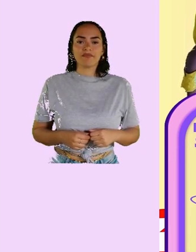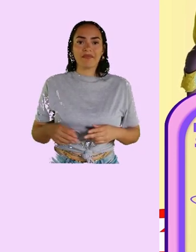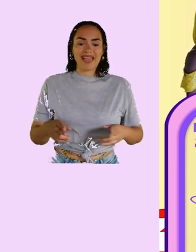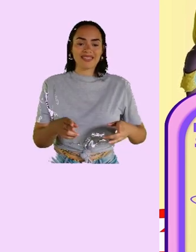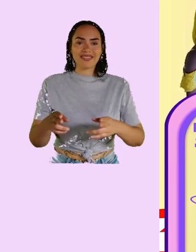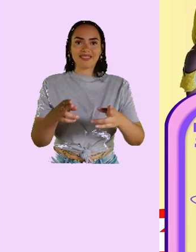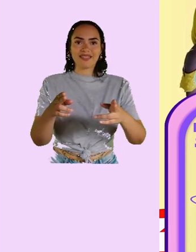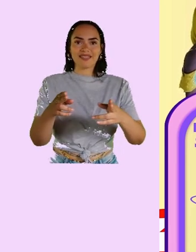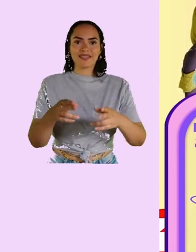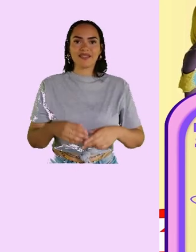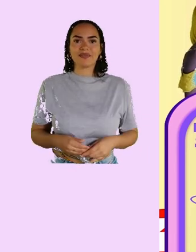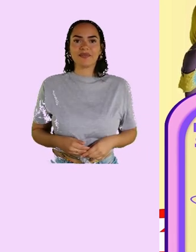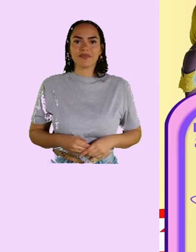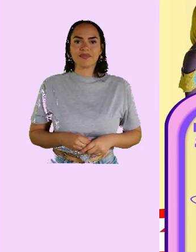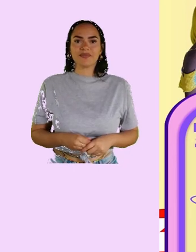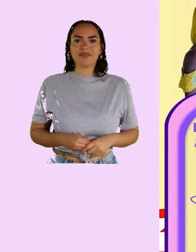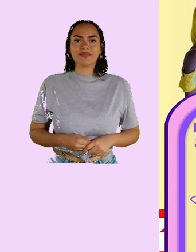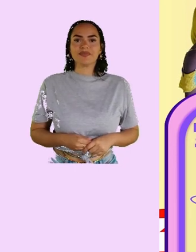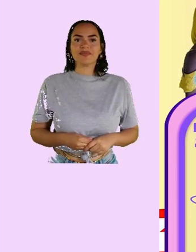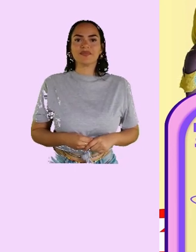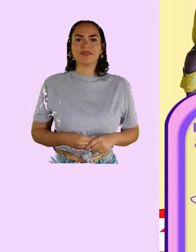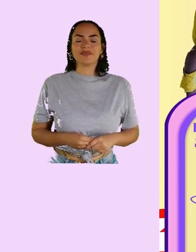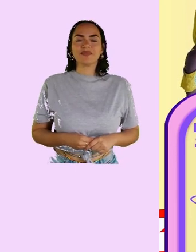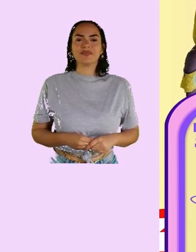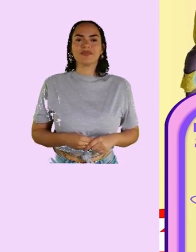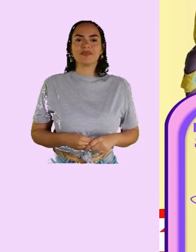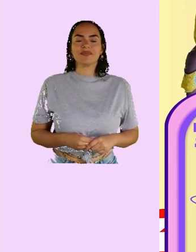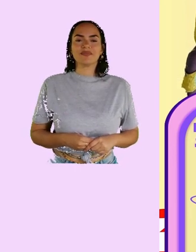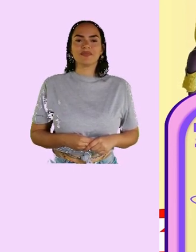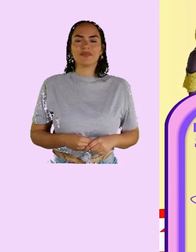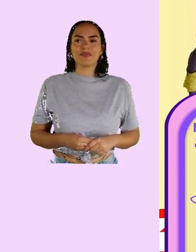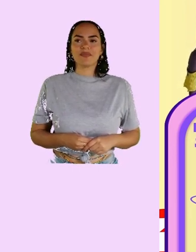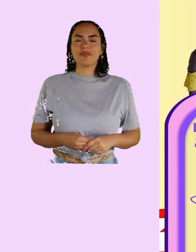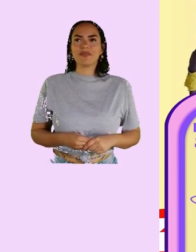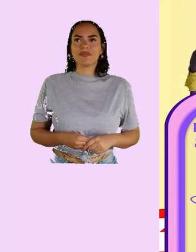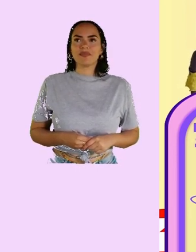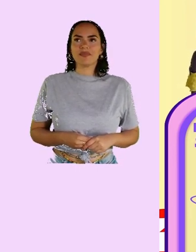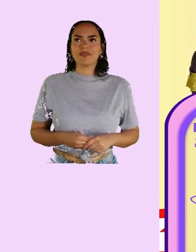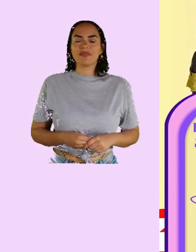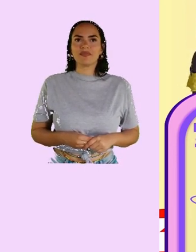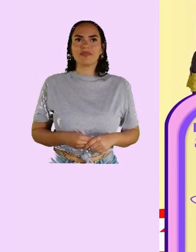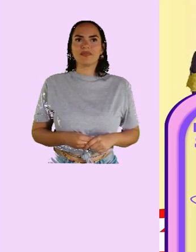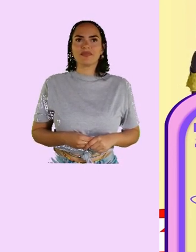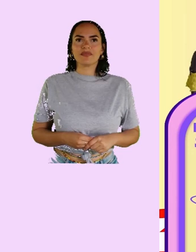Pass. Correct. What is a four-letter word beginning with P that means to overtake?